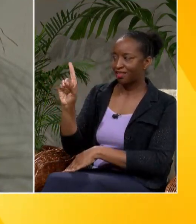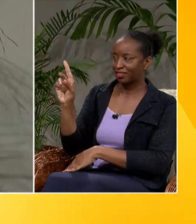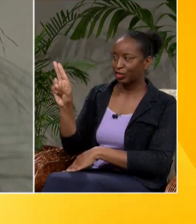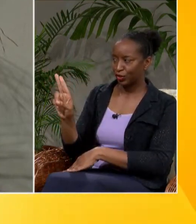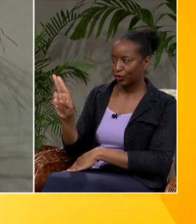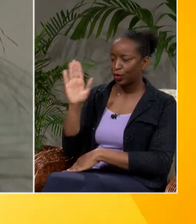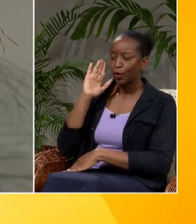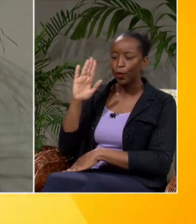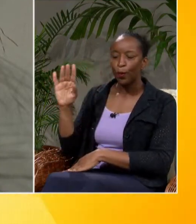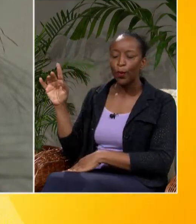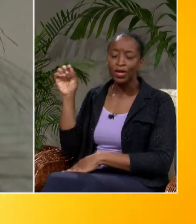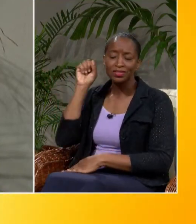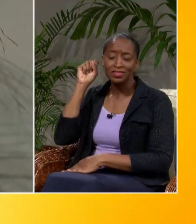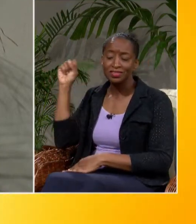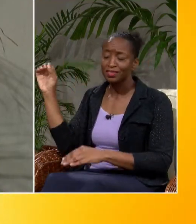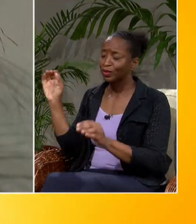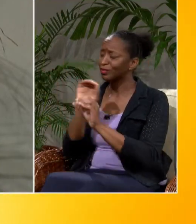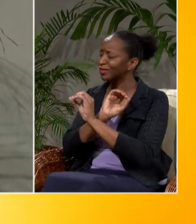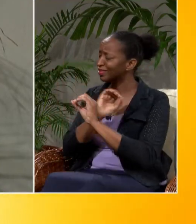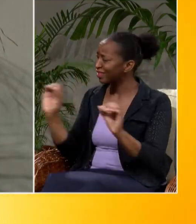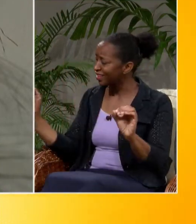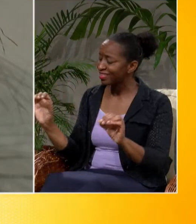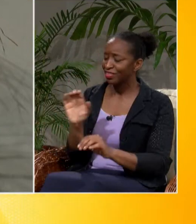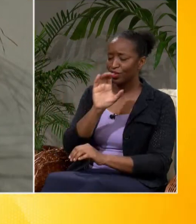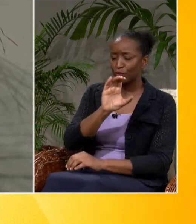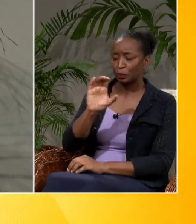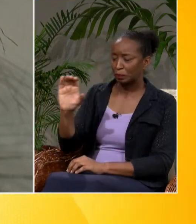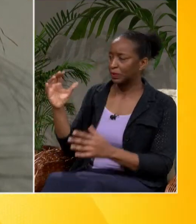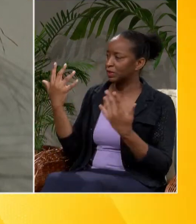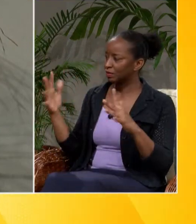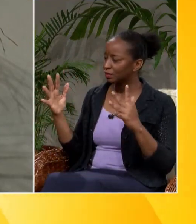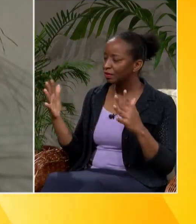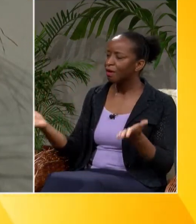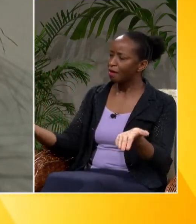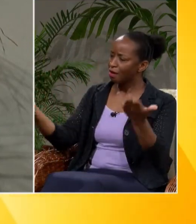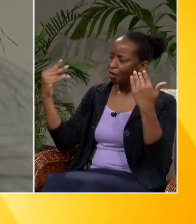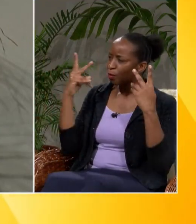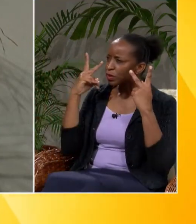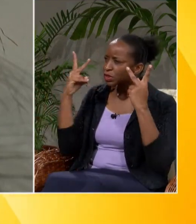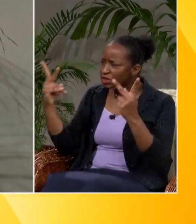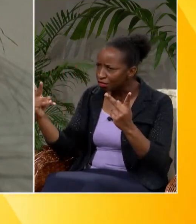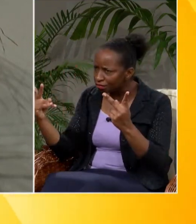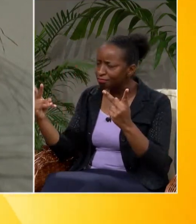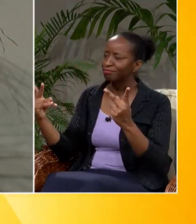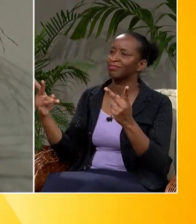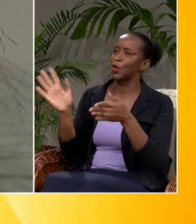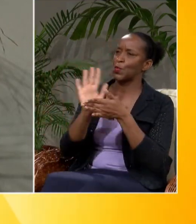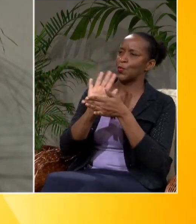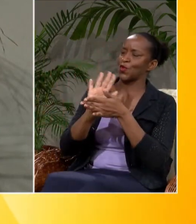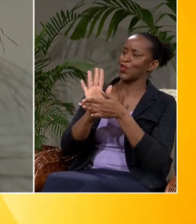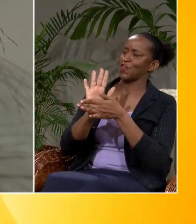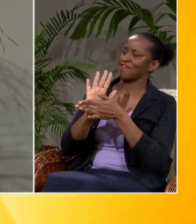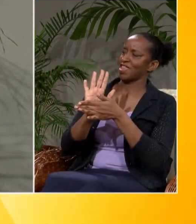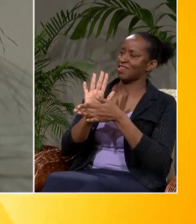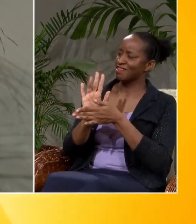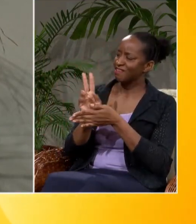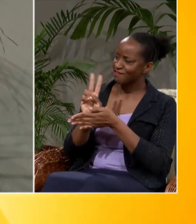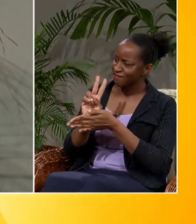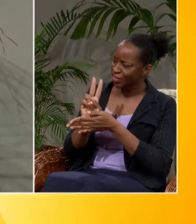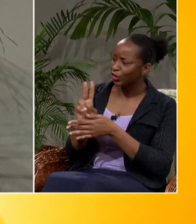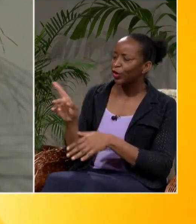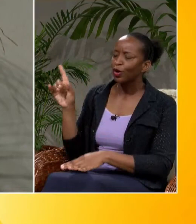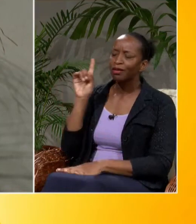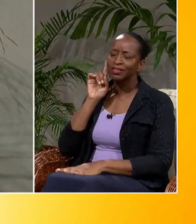only caption. Come and experience how the deaf actually watch through movies and everything by just reading and